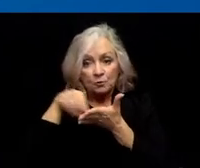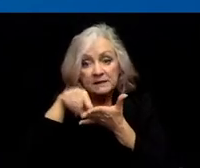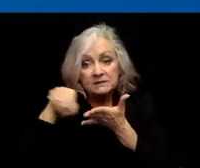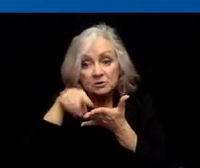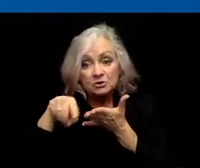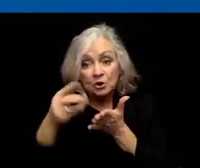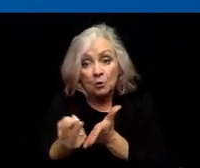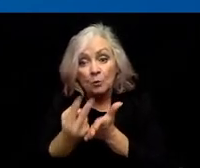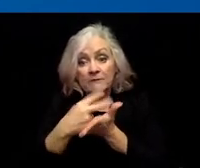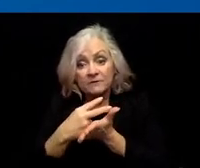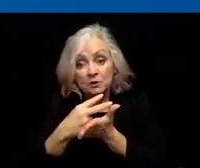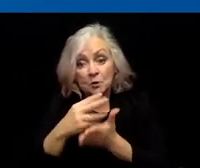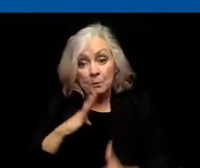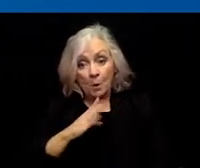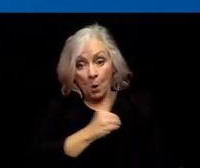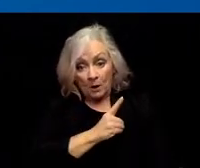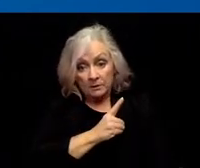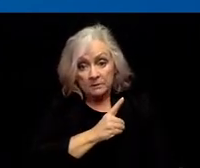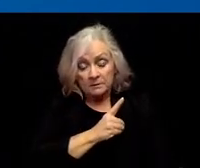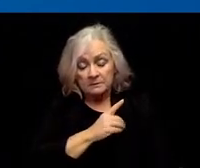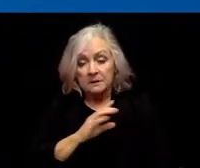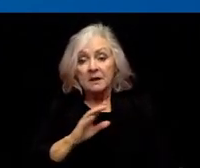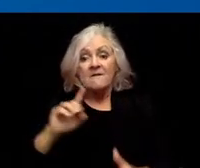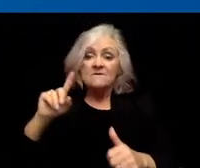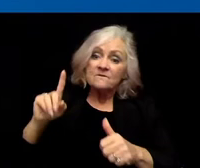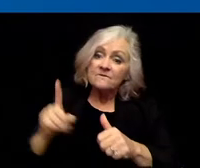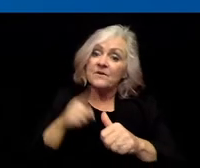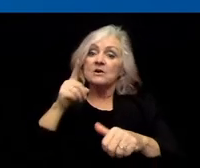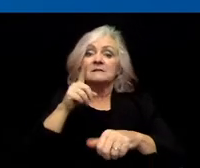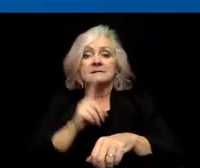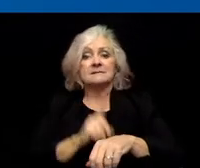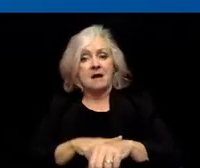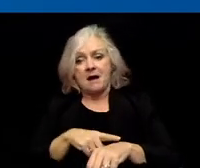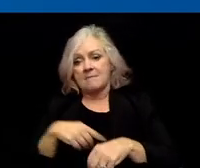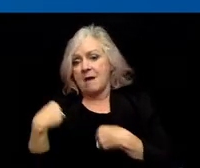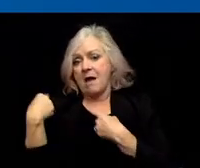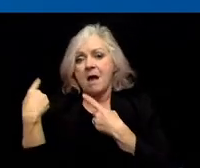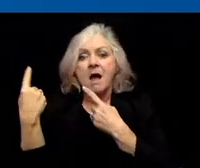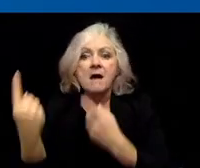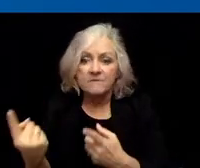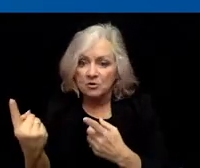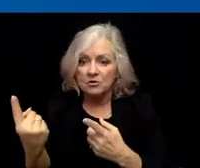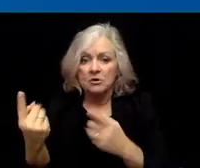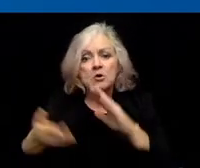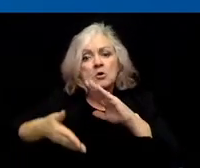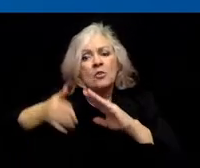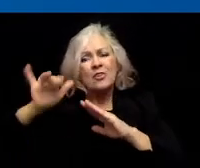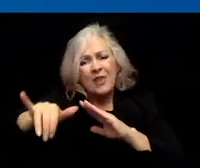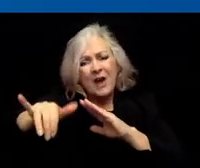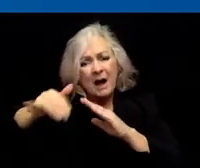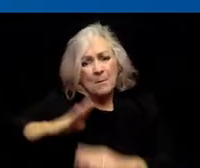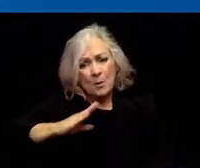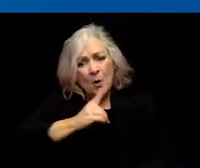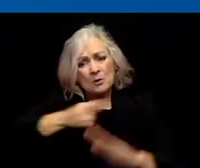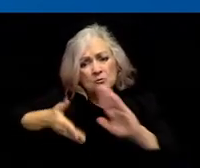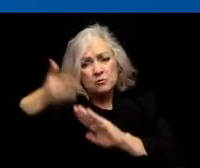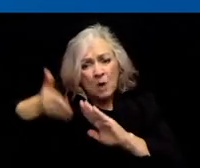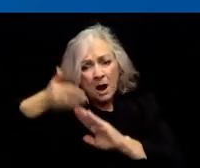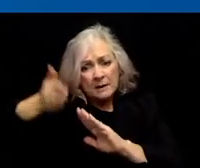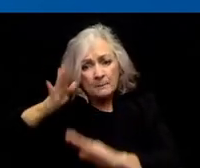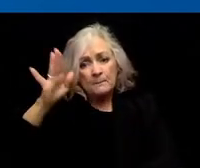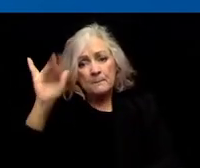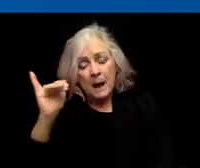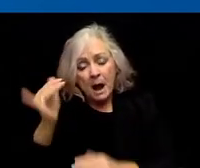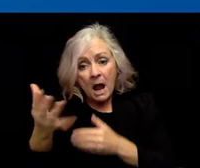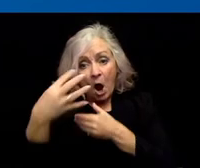the first ever review board run by autistic researchers themselves in a national research